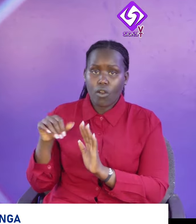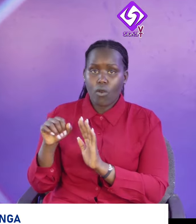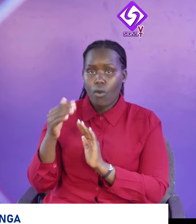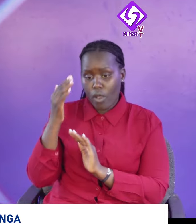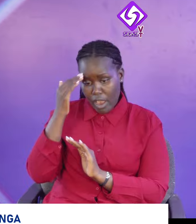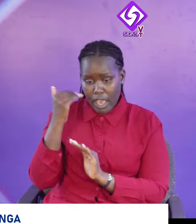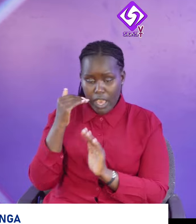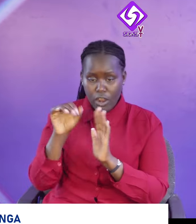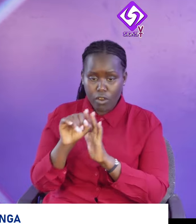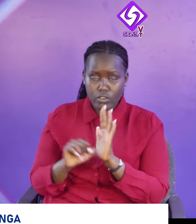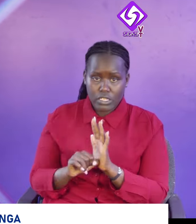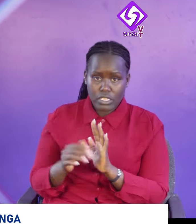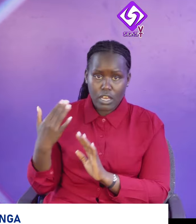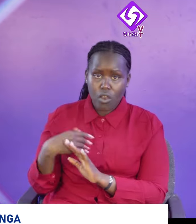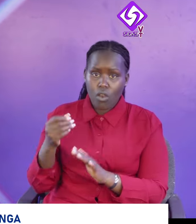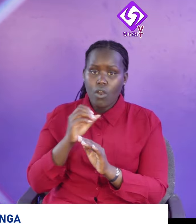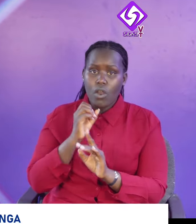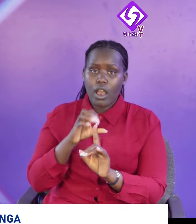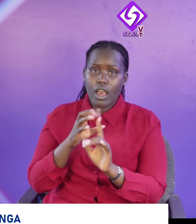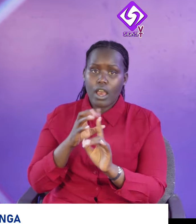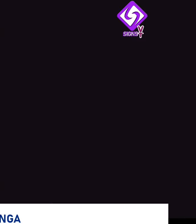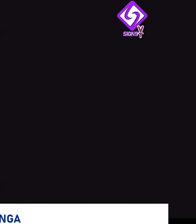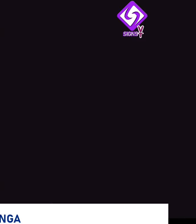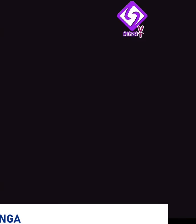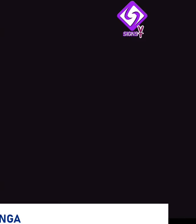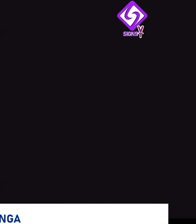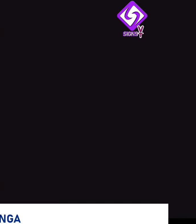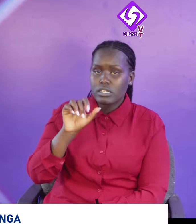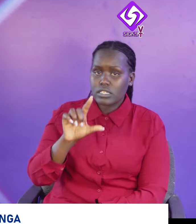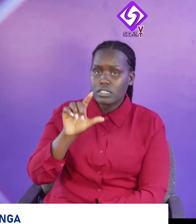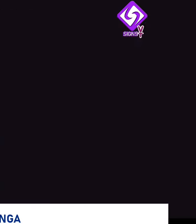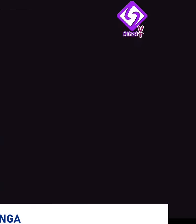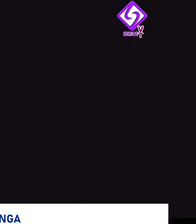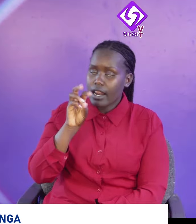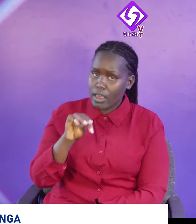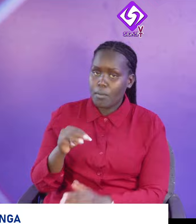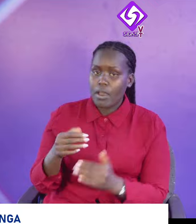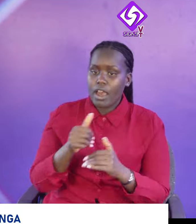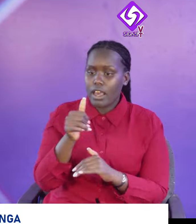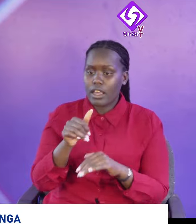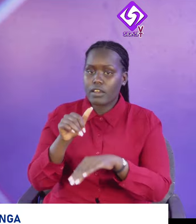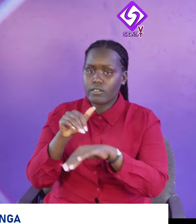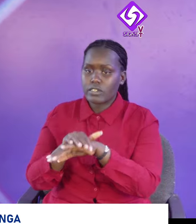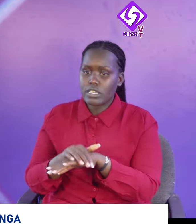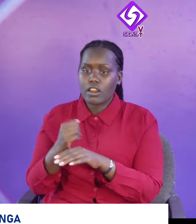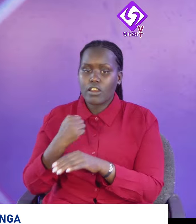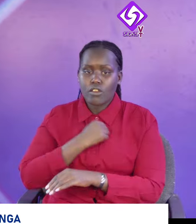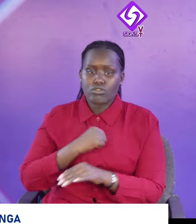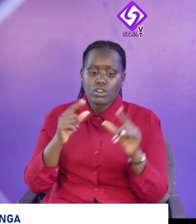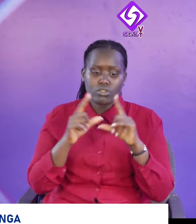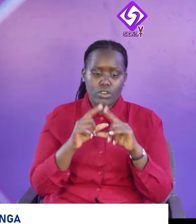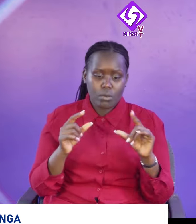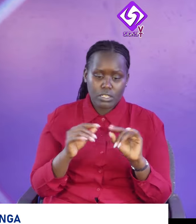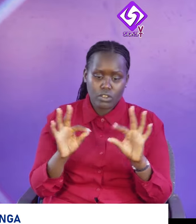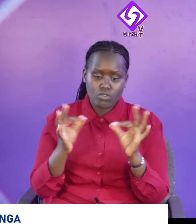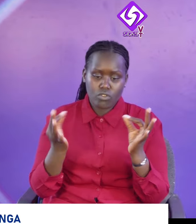former advisor, Salim Lon, and several other leaders have sent messages of condolence to the family,